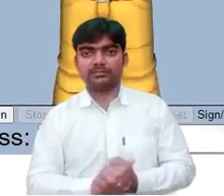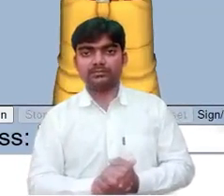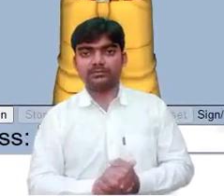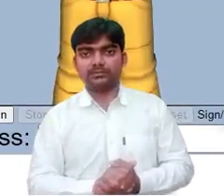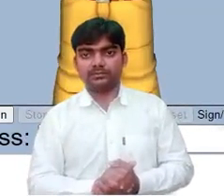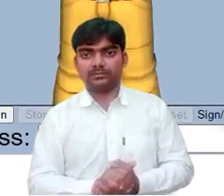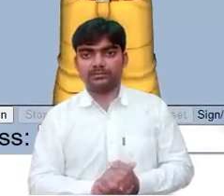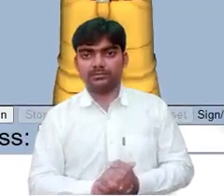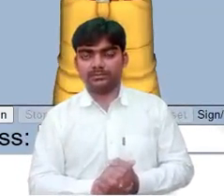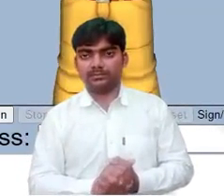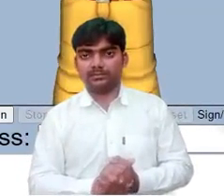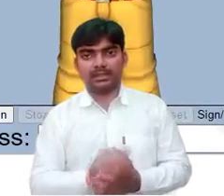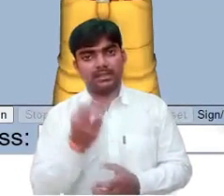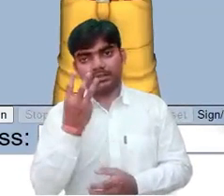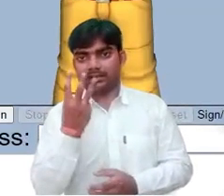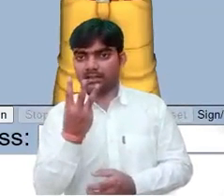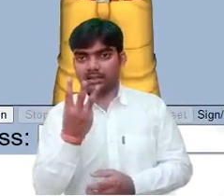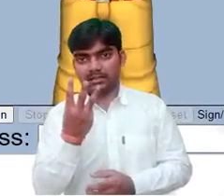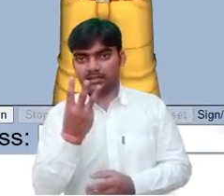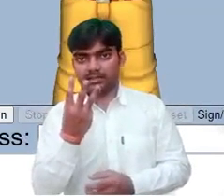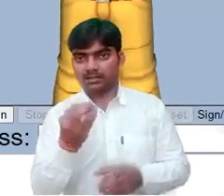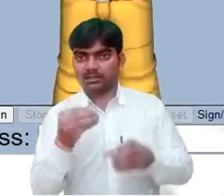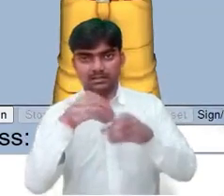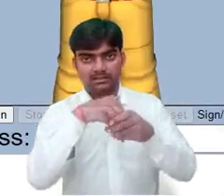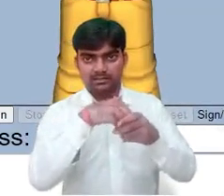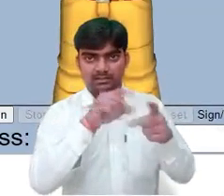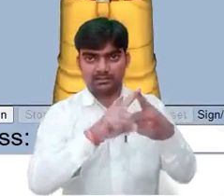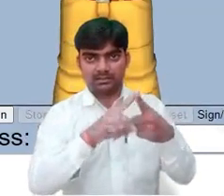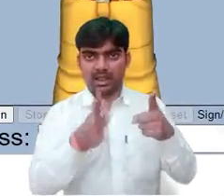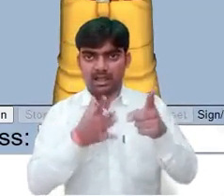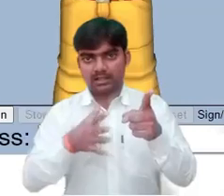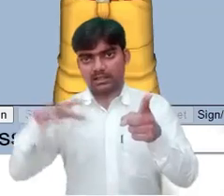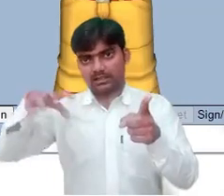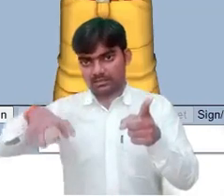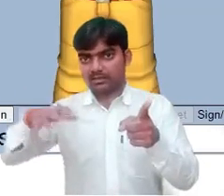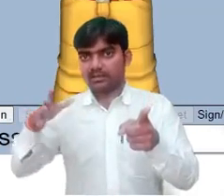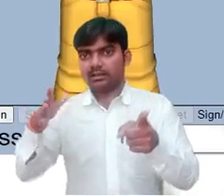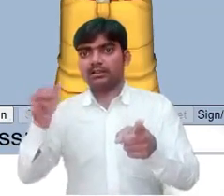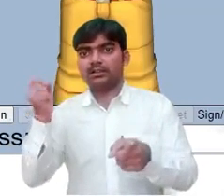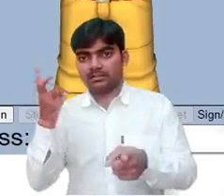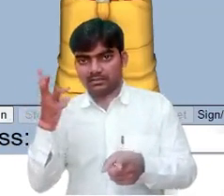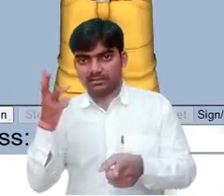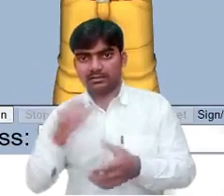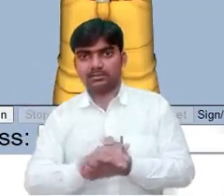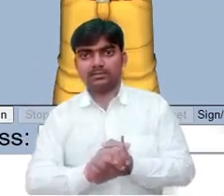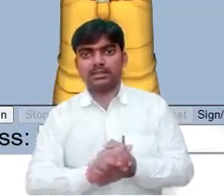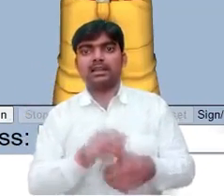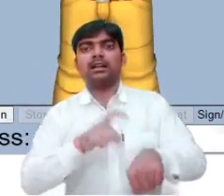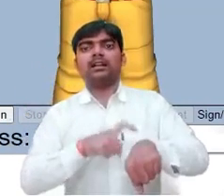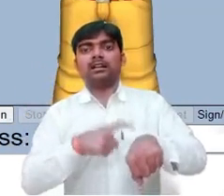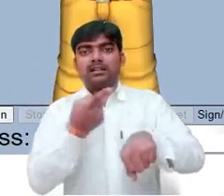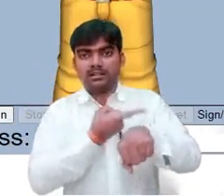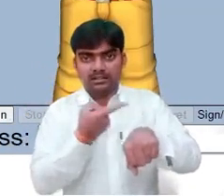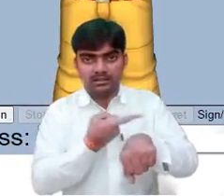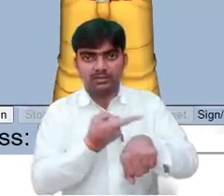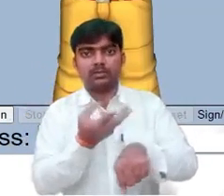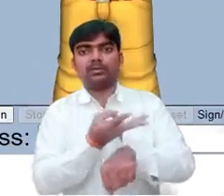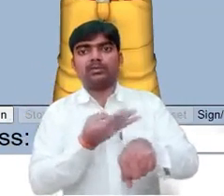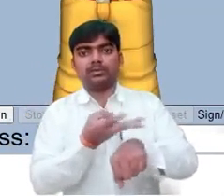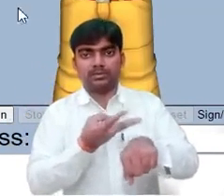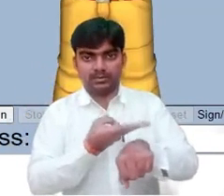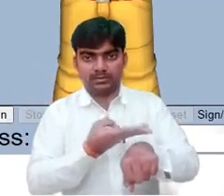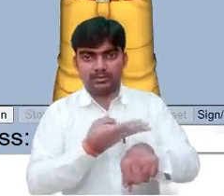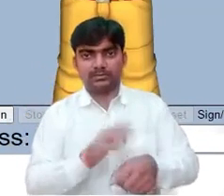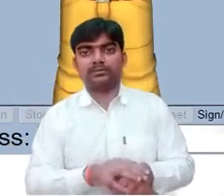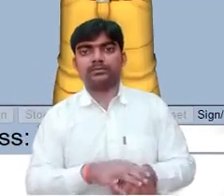5 hours, 8 hours, and say 5 minutes. Right? When I click on dynamic